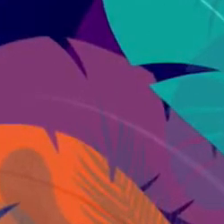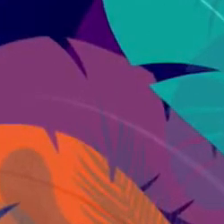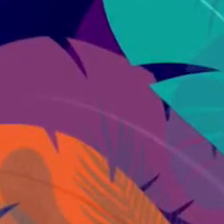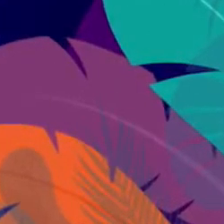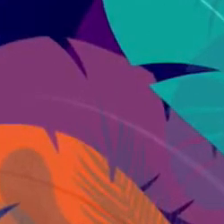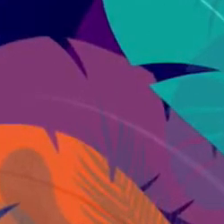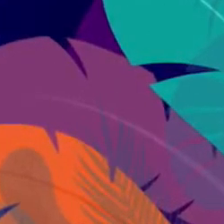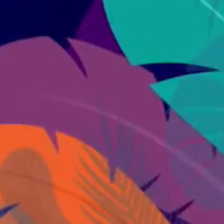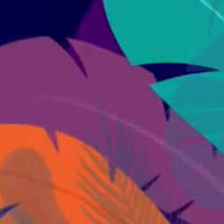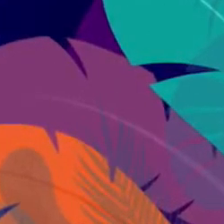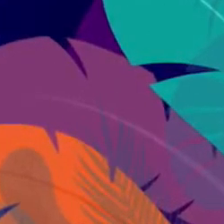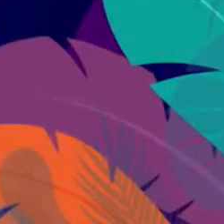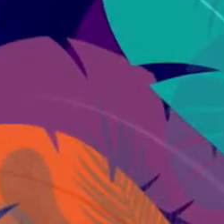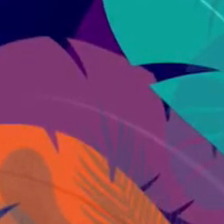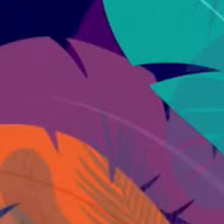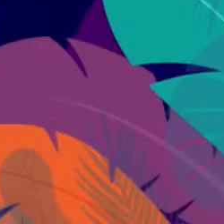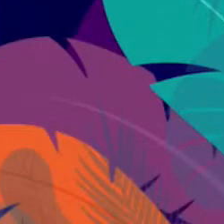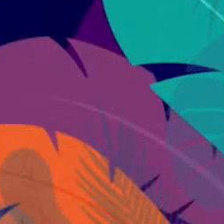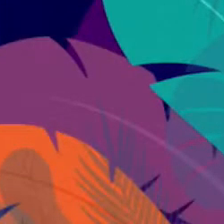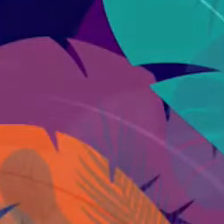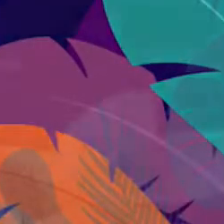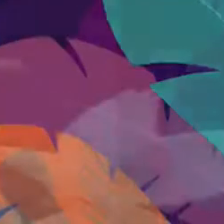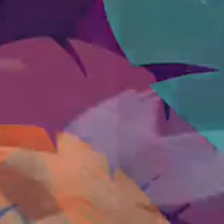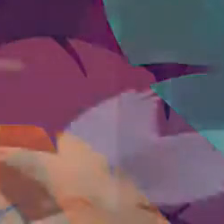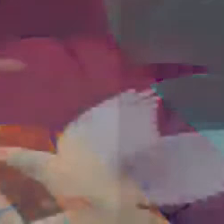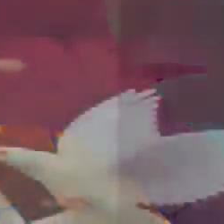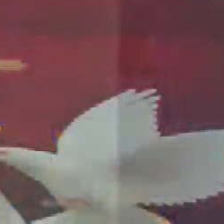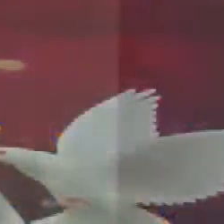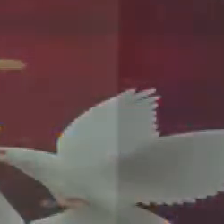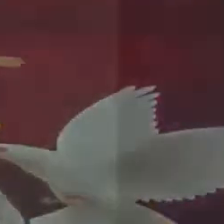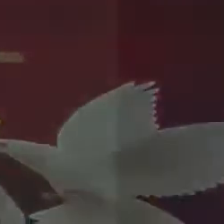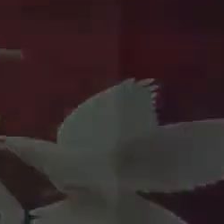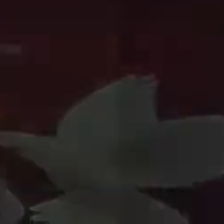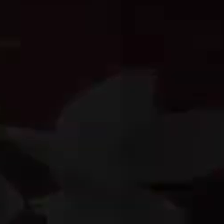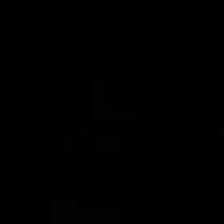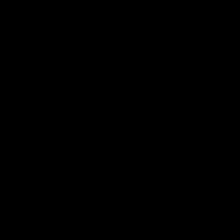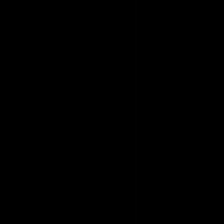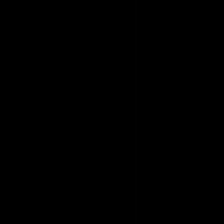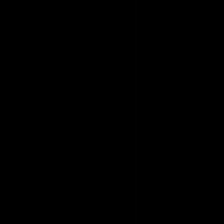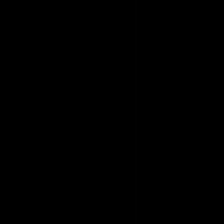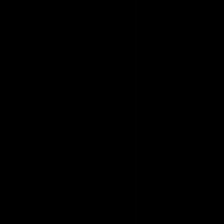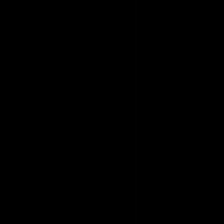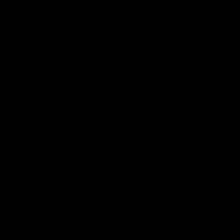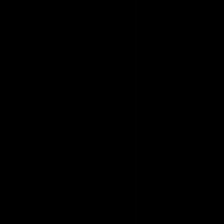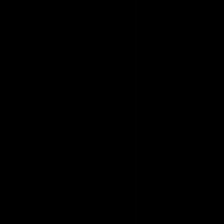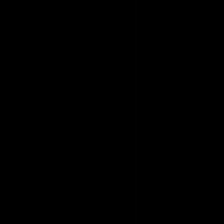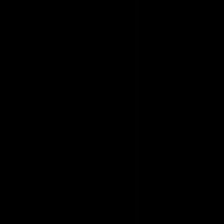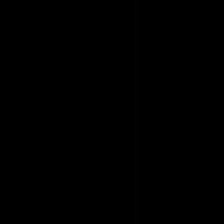Glory.